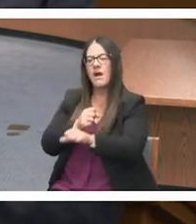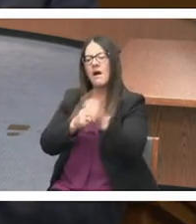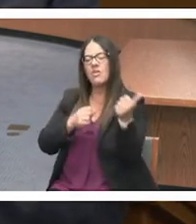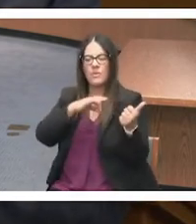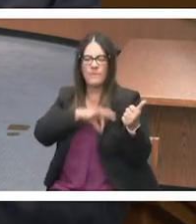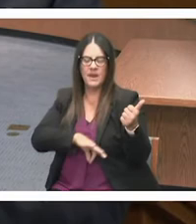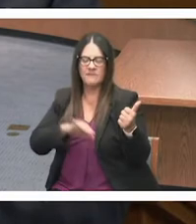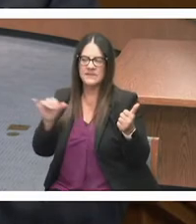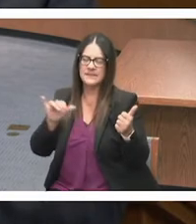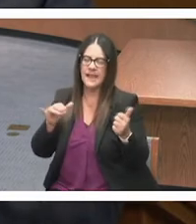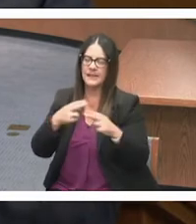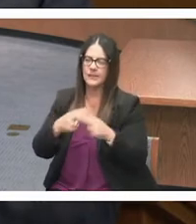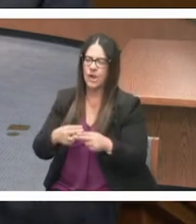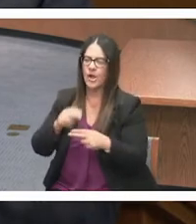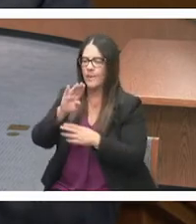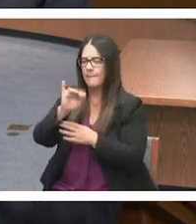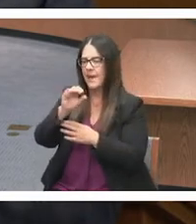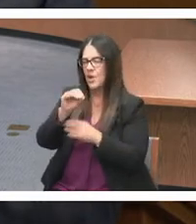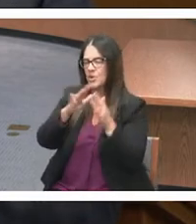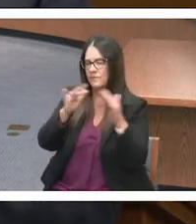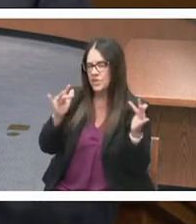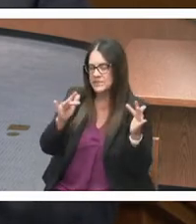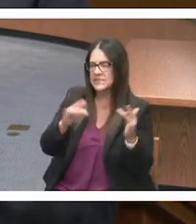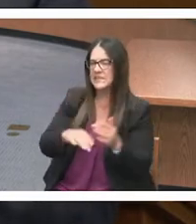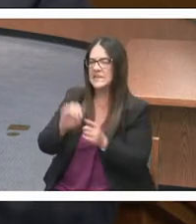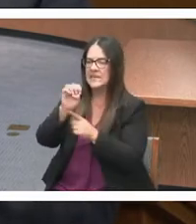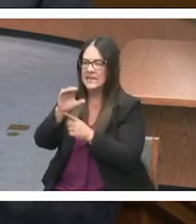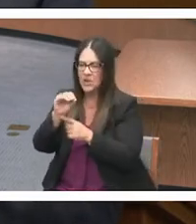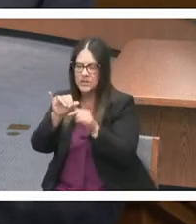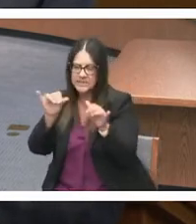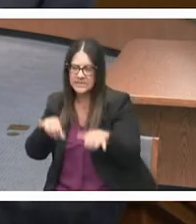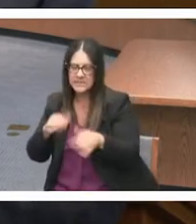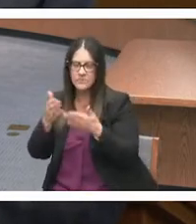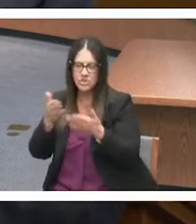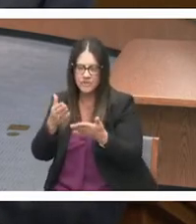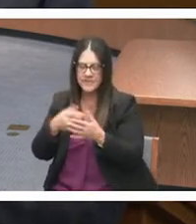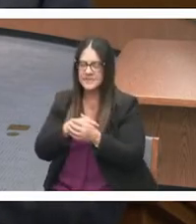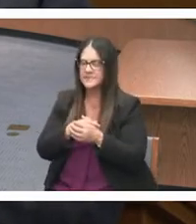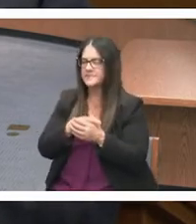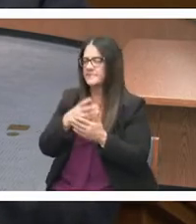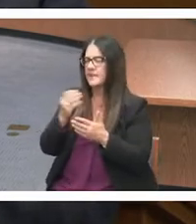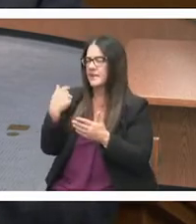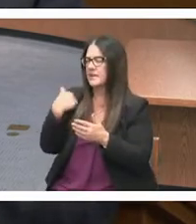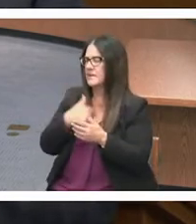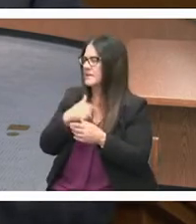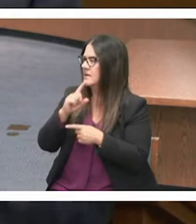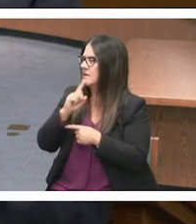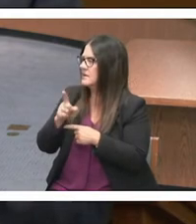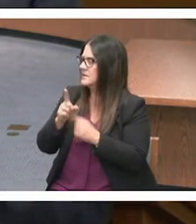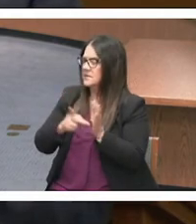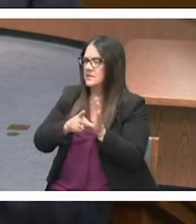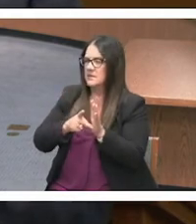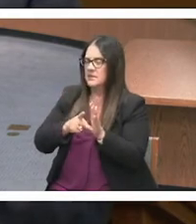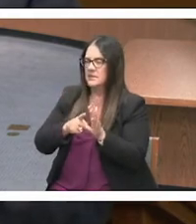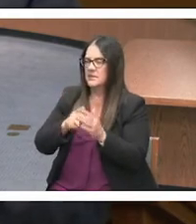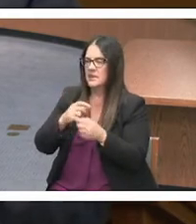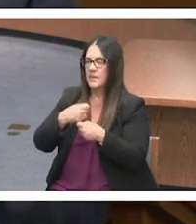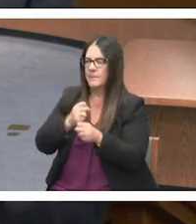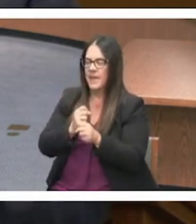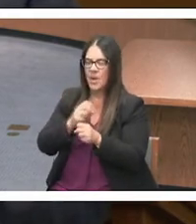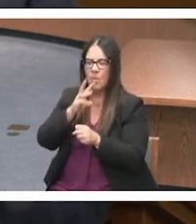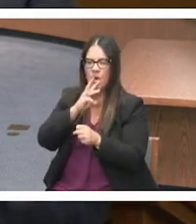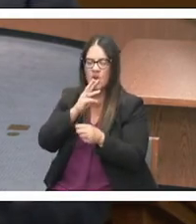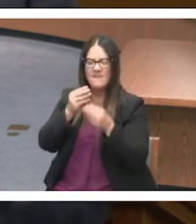benefits like biodiversity, so-called ecosystem services. We're also doubling down on water